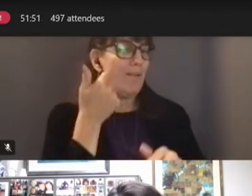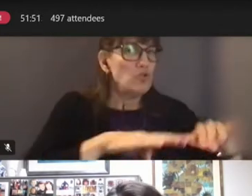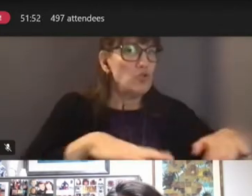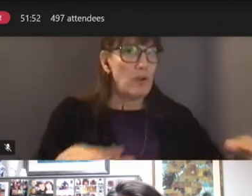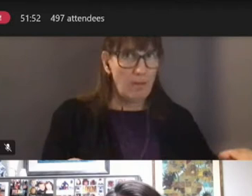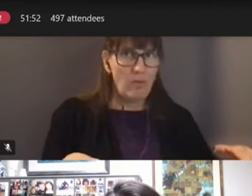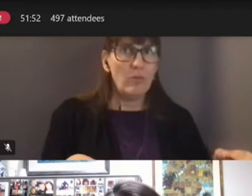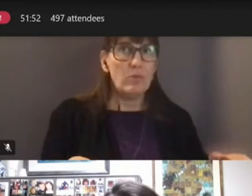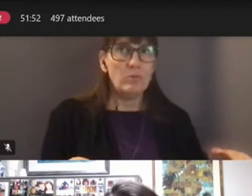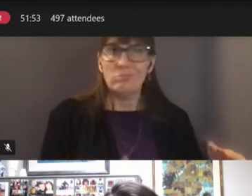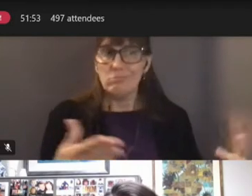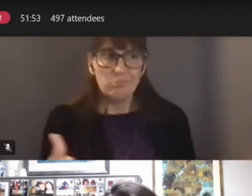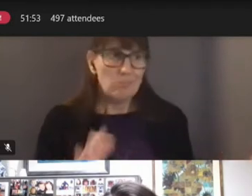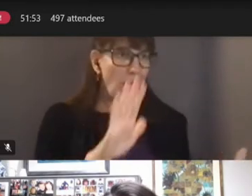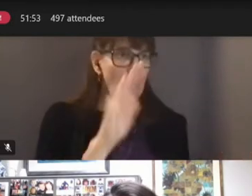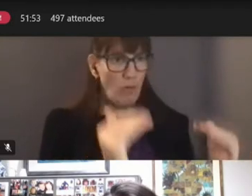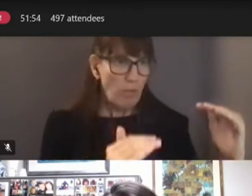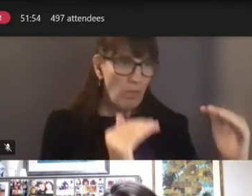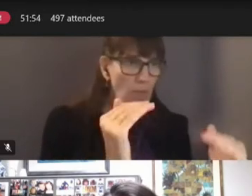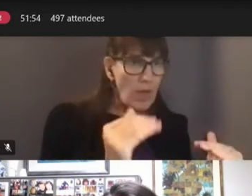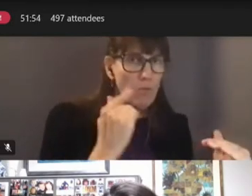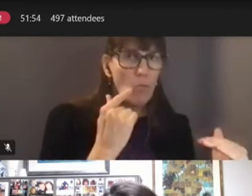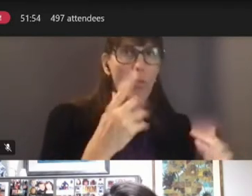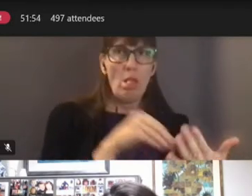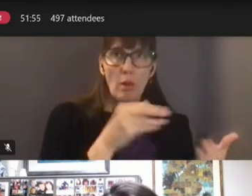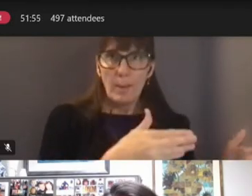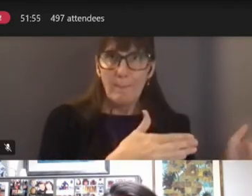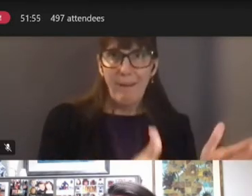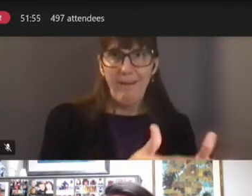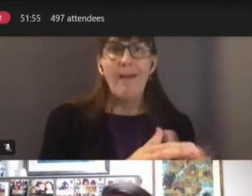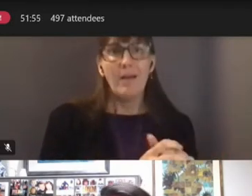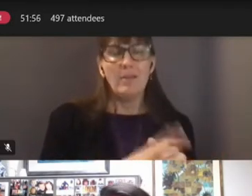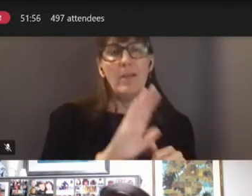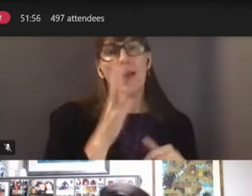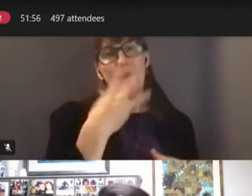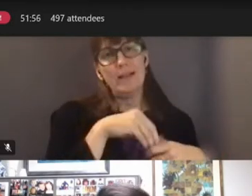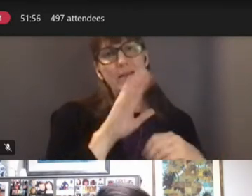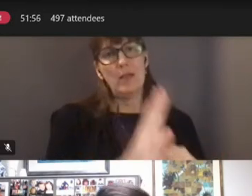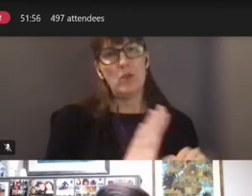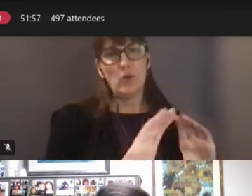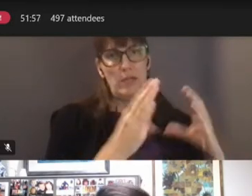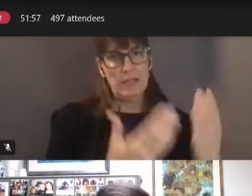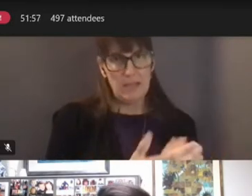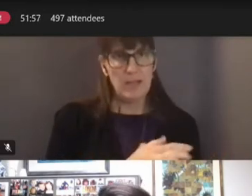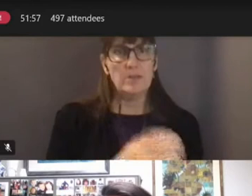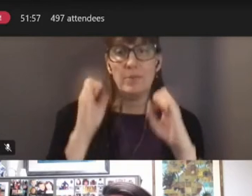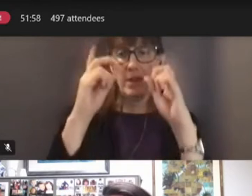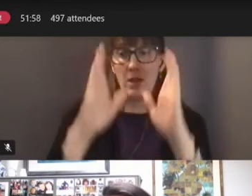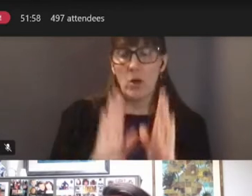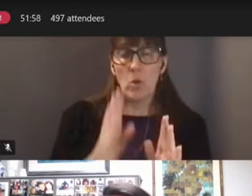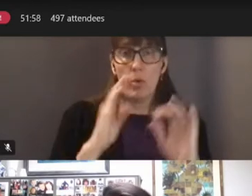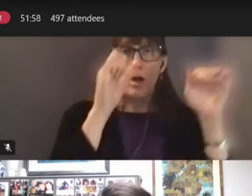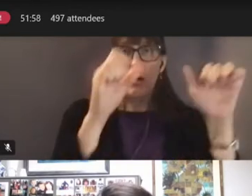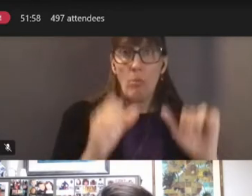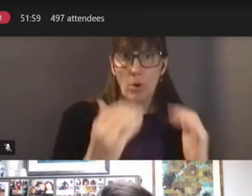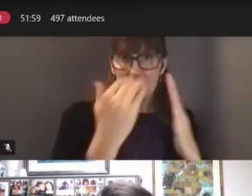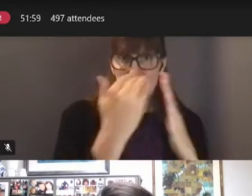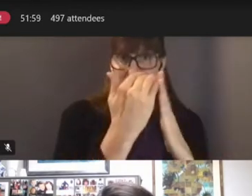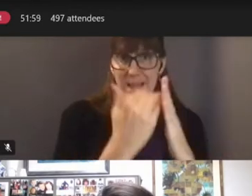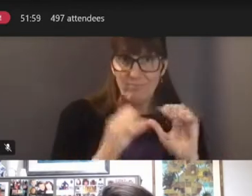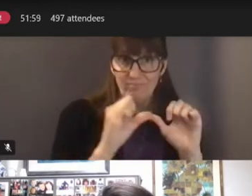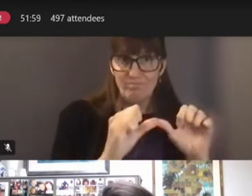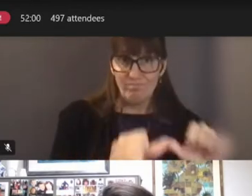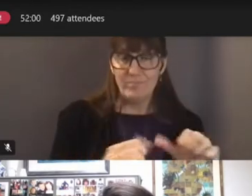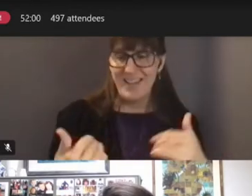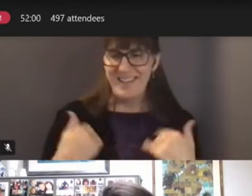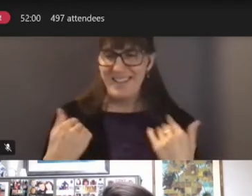is in their own learning pathway inside of their own classroom instruction. So educators will post those lessons. Our youngest learners will learn